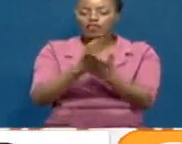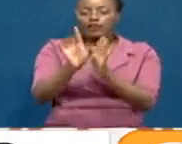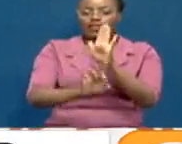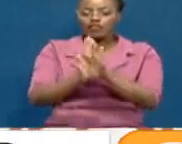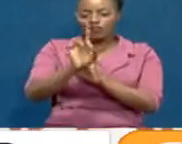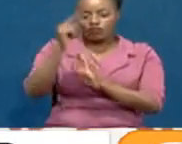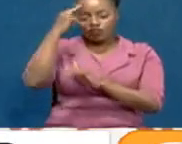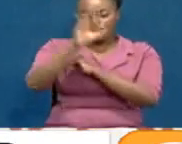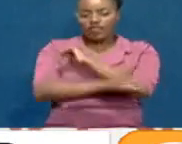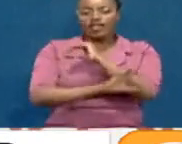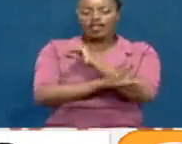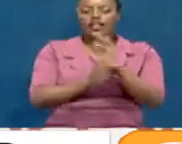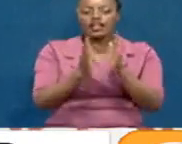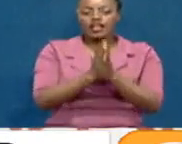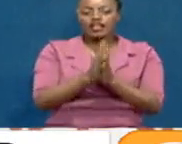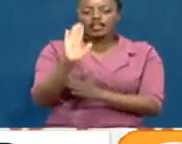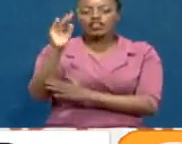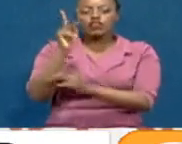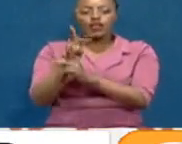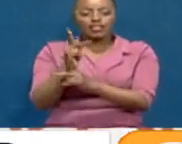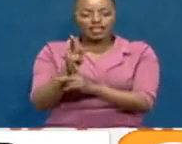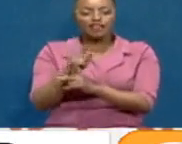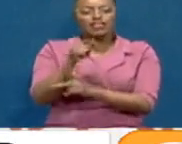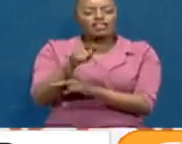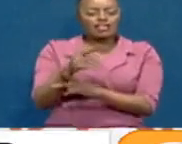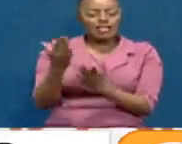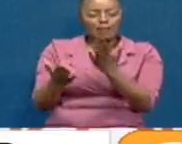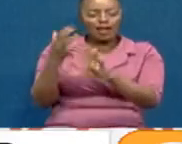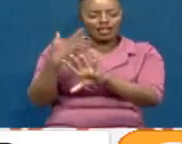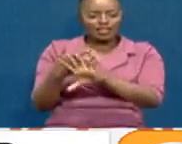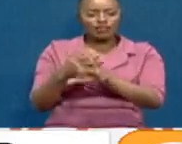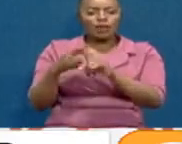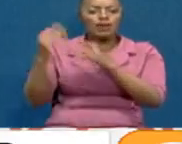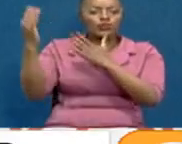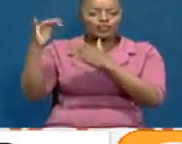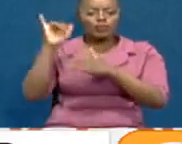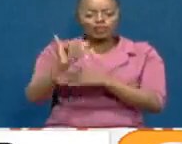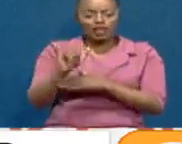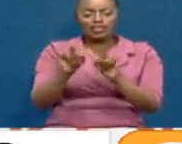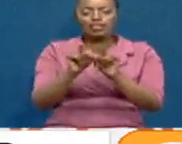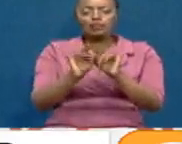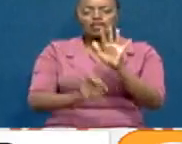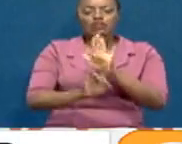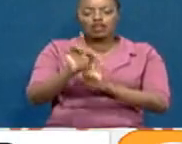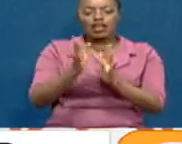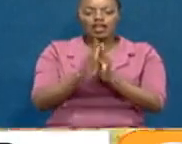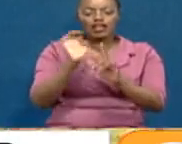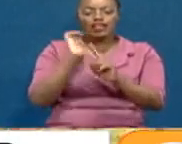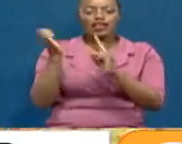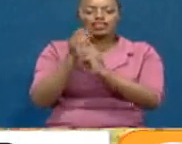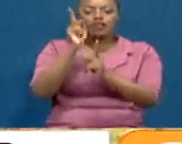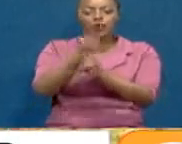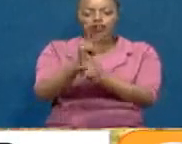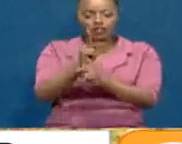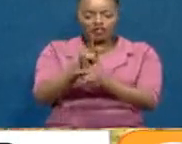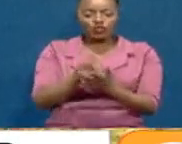of the country and forest conservation. It's a tricky balance, but that is what is expected when you talk about development and environment conservation. But